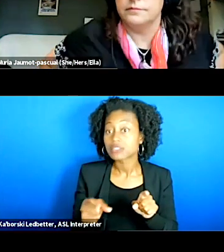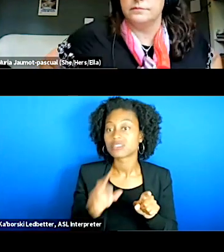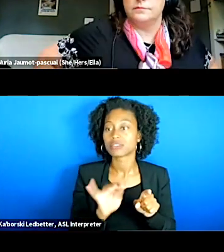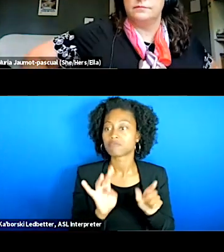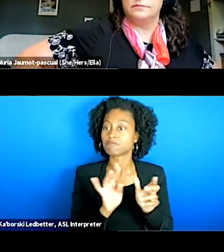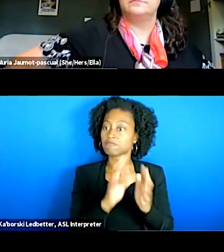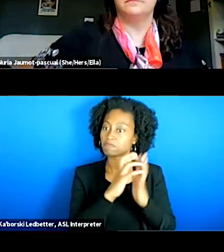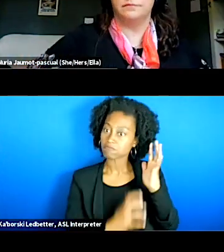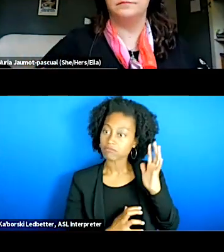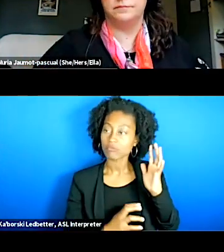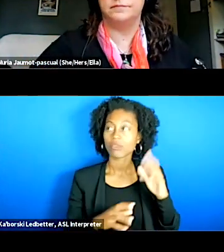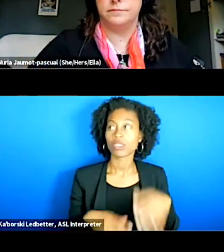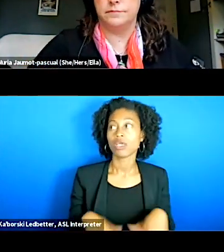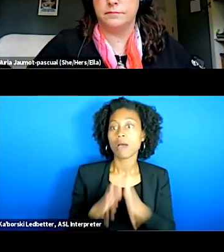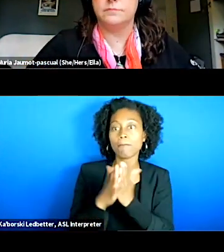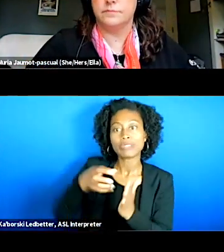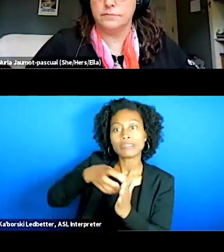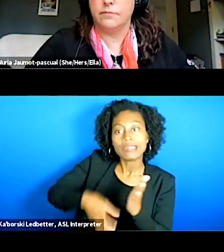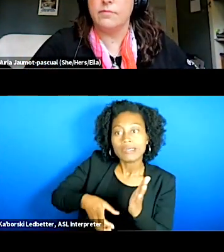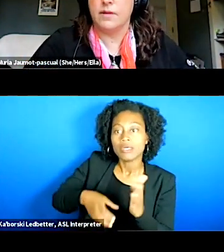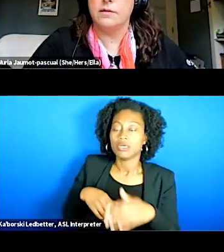book chapters, some